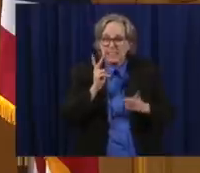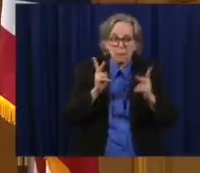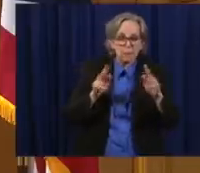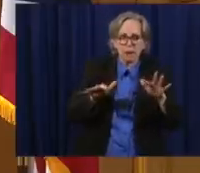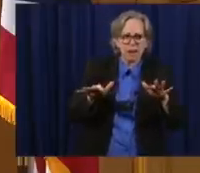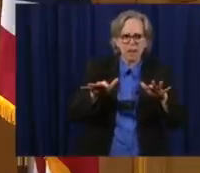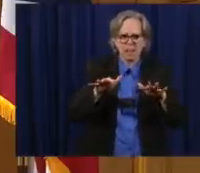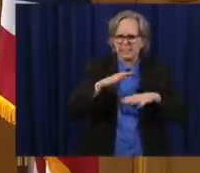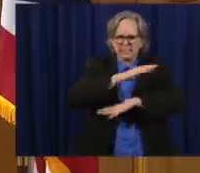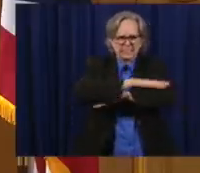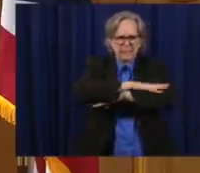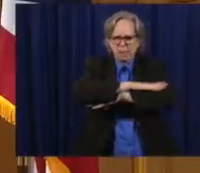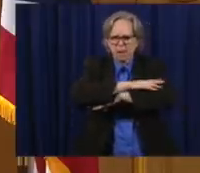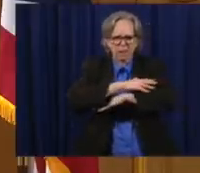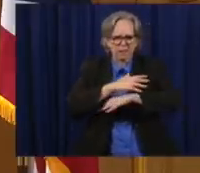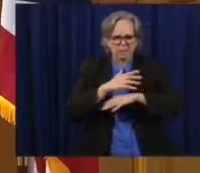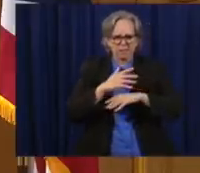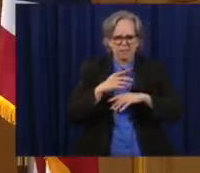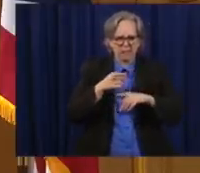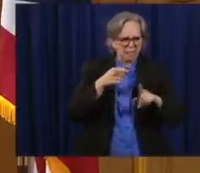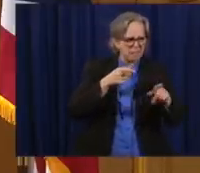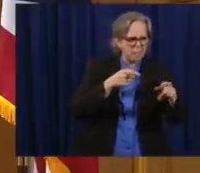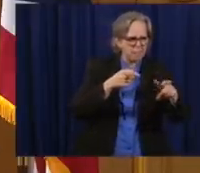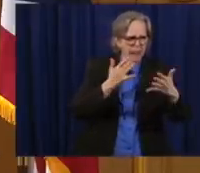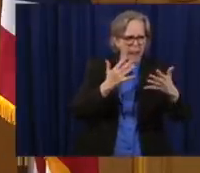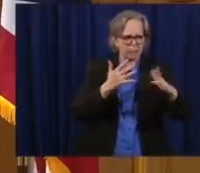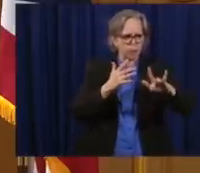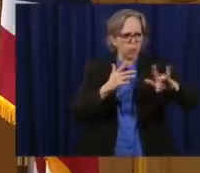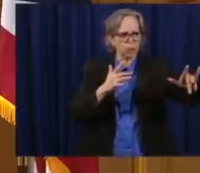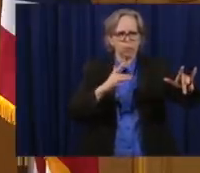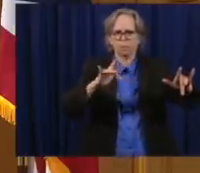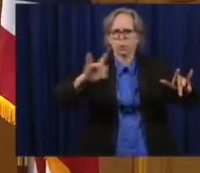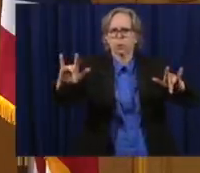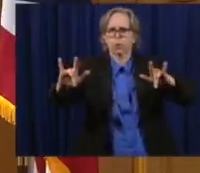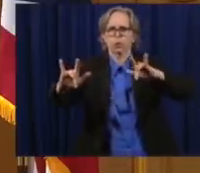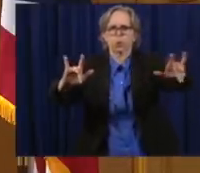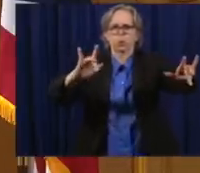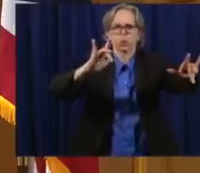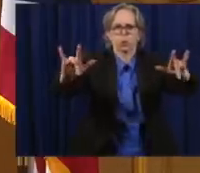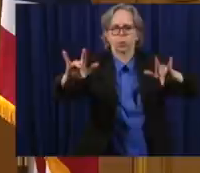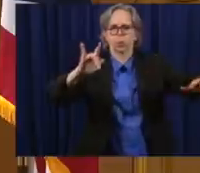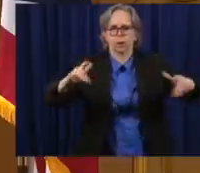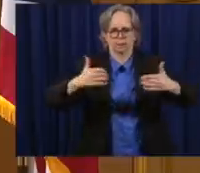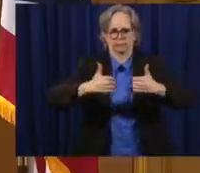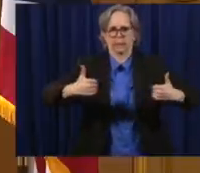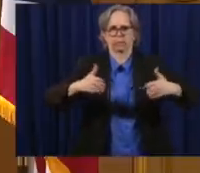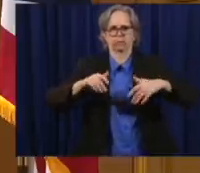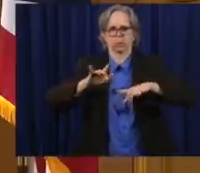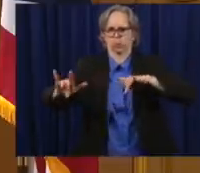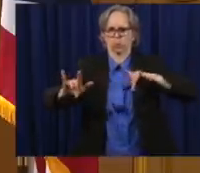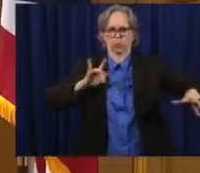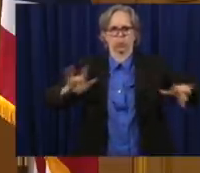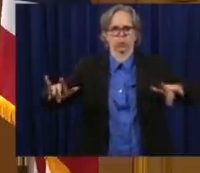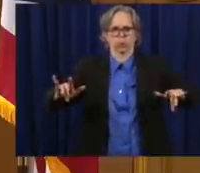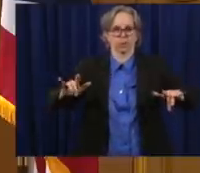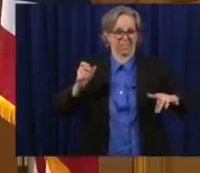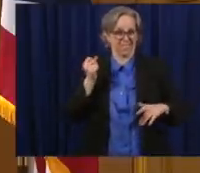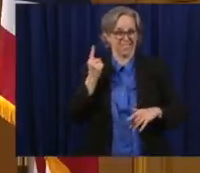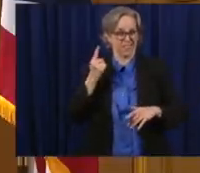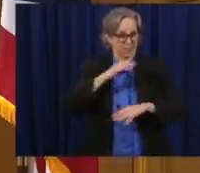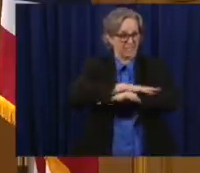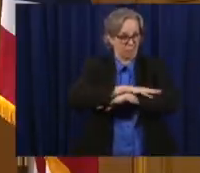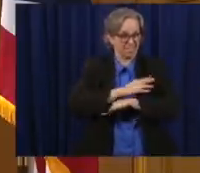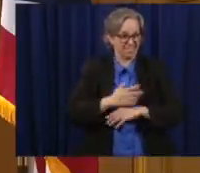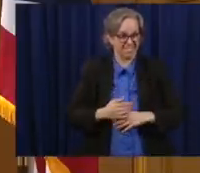the corner may still be there, but you're going to be not too close to anybody else, and so.